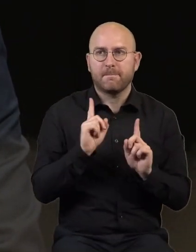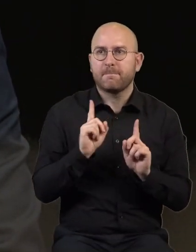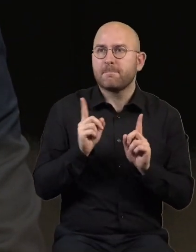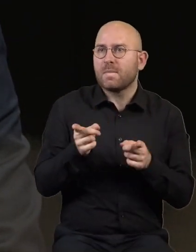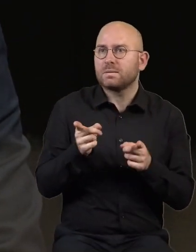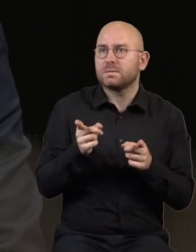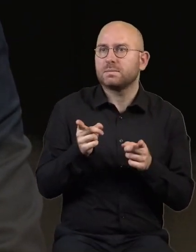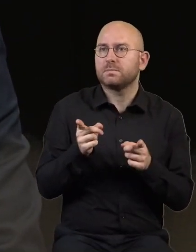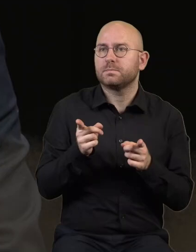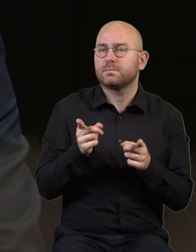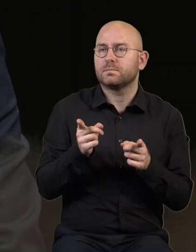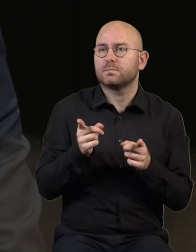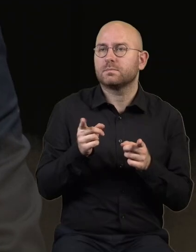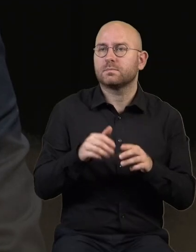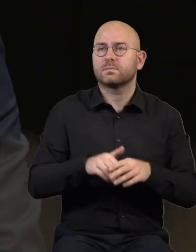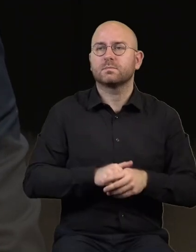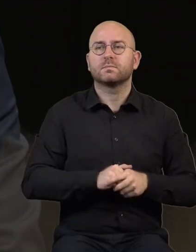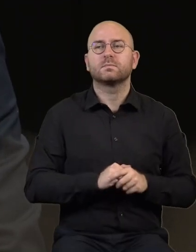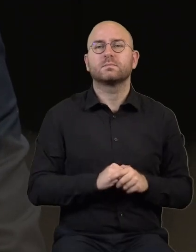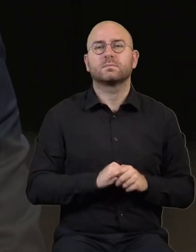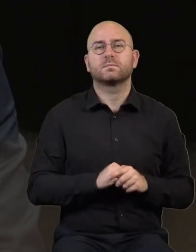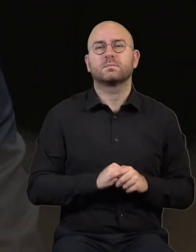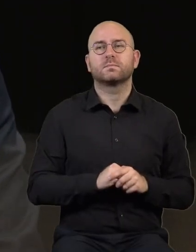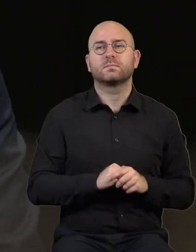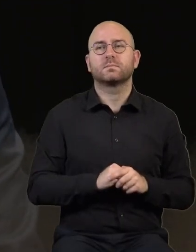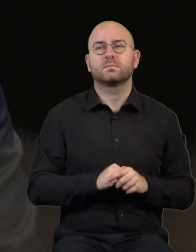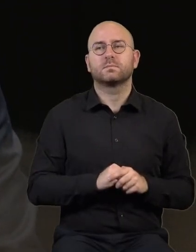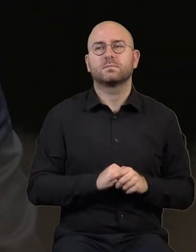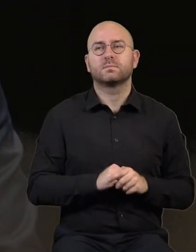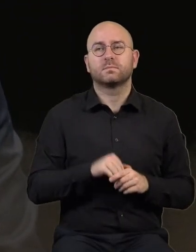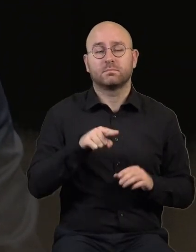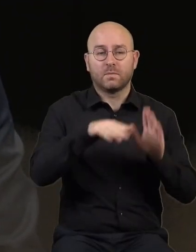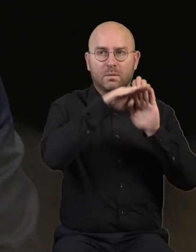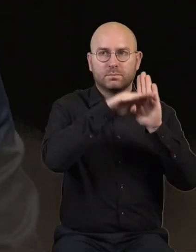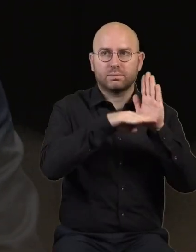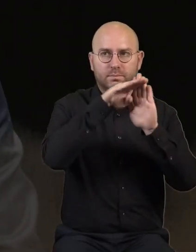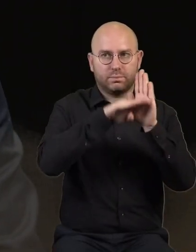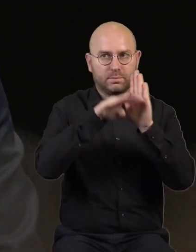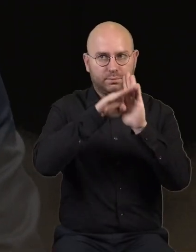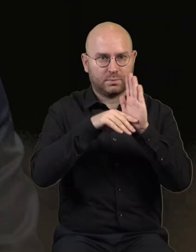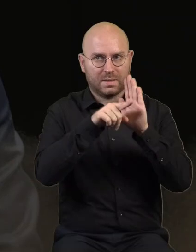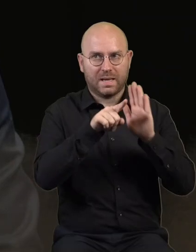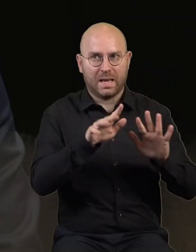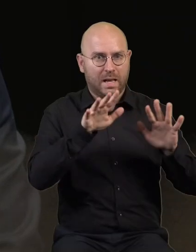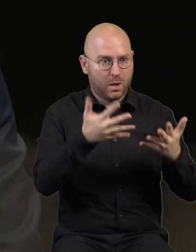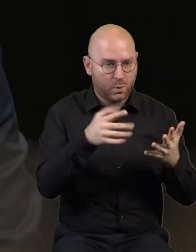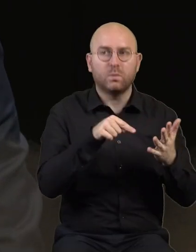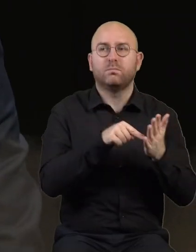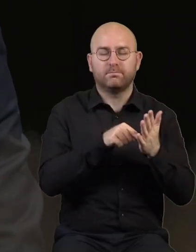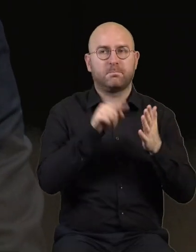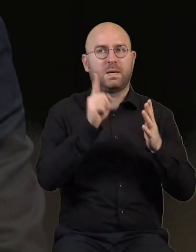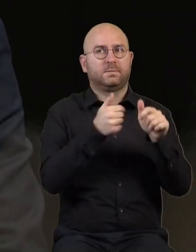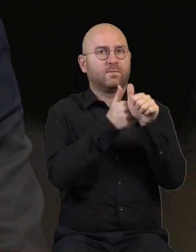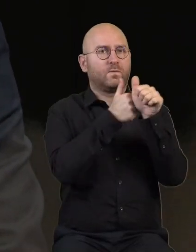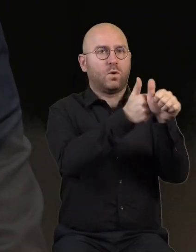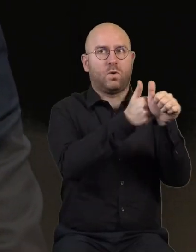policies. How to do it? By focusing on, as you already mentioned, dual use solution, also